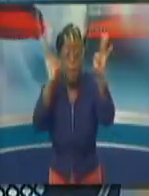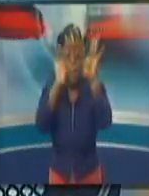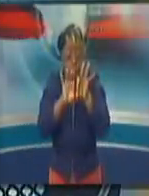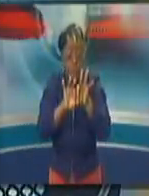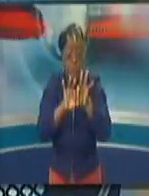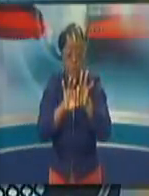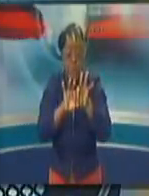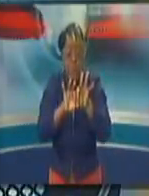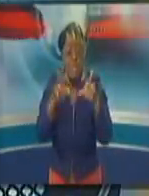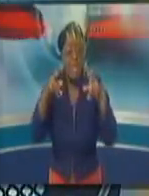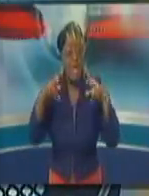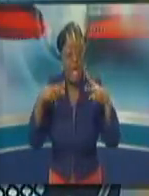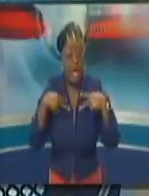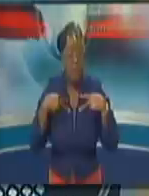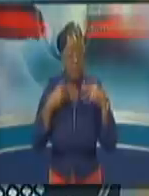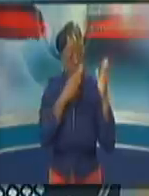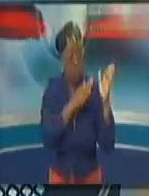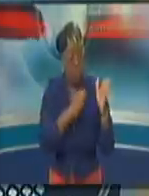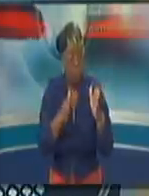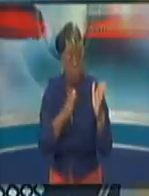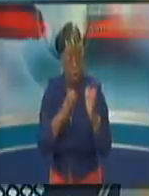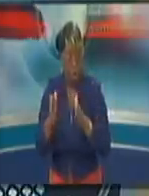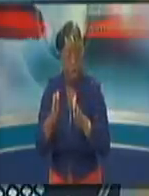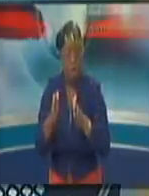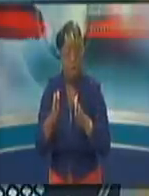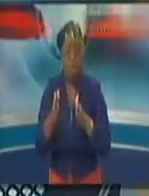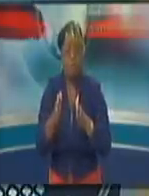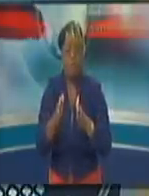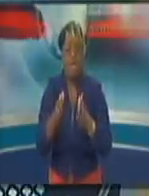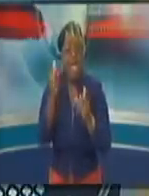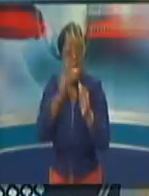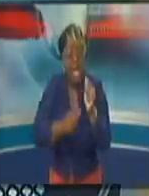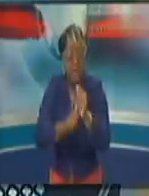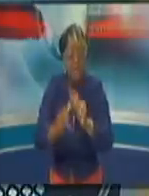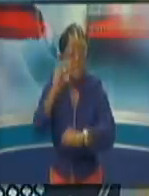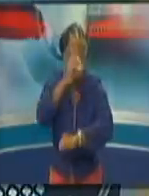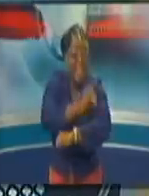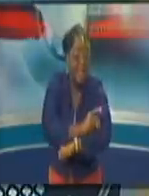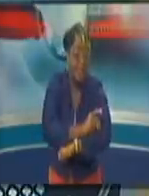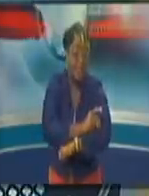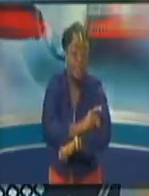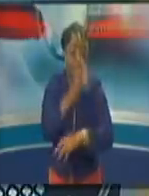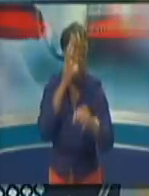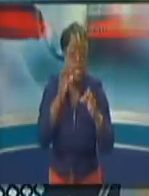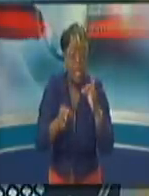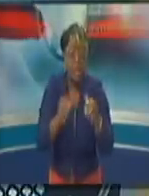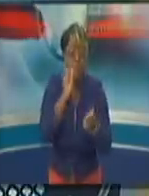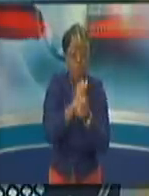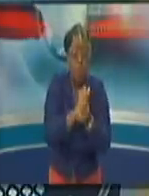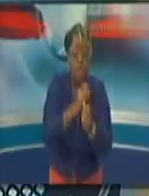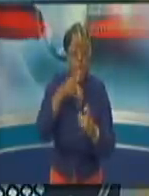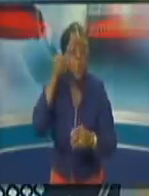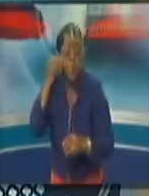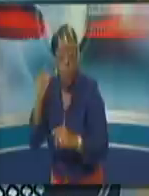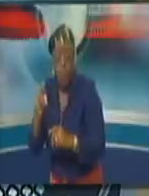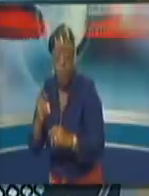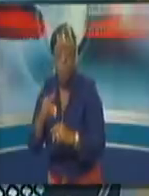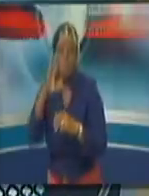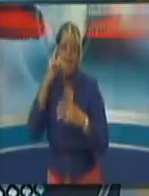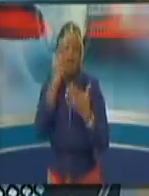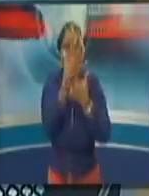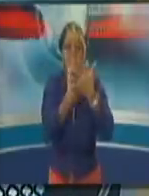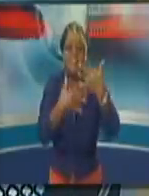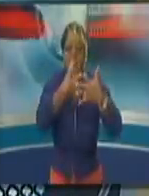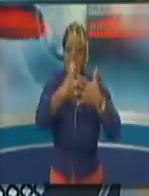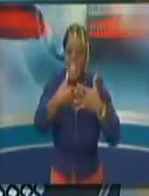daily routine. In other words, if you are working from home, try to set up a schedule that as close as